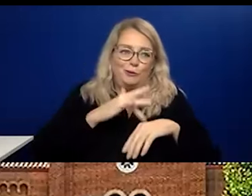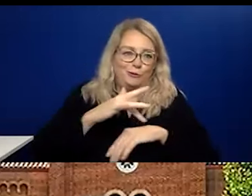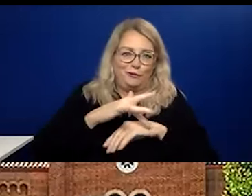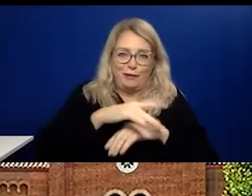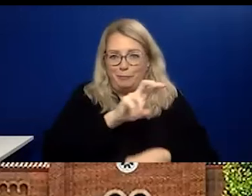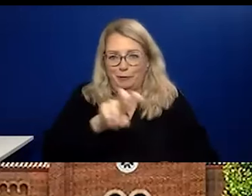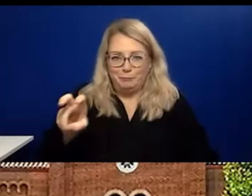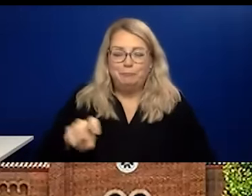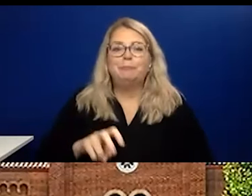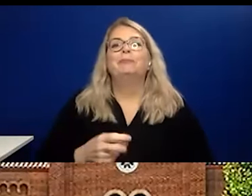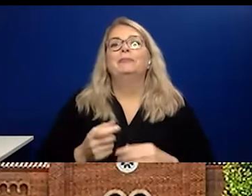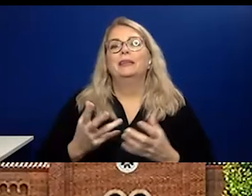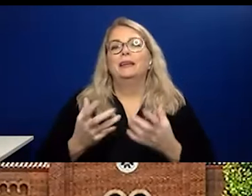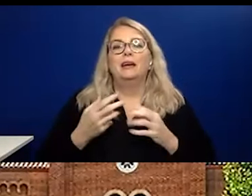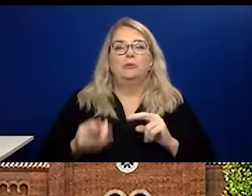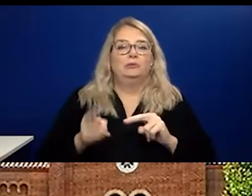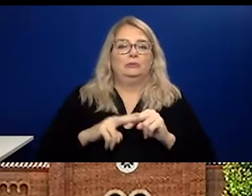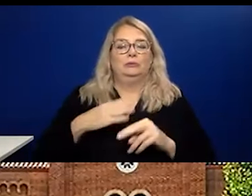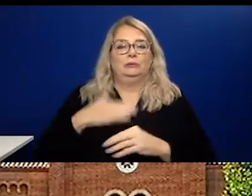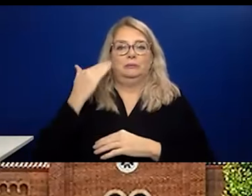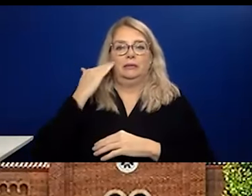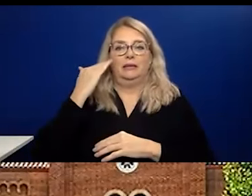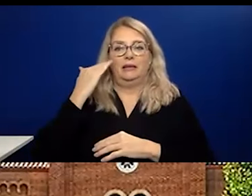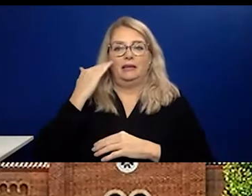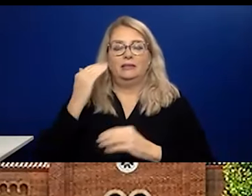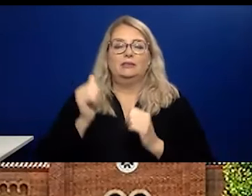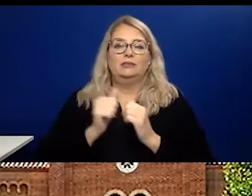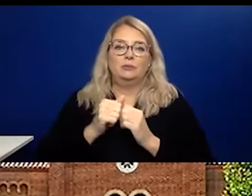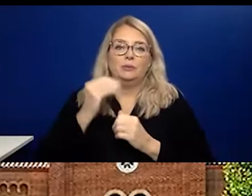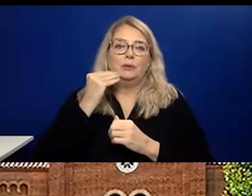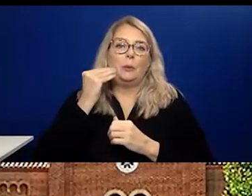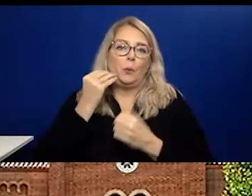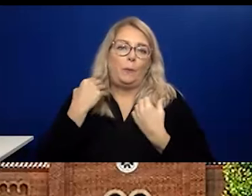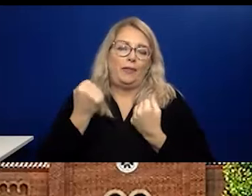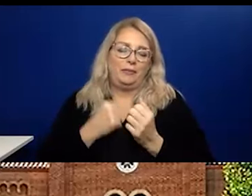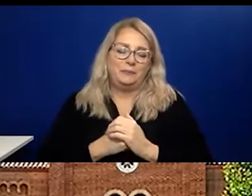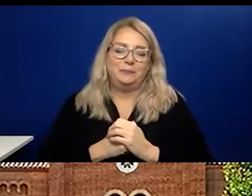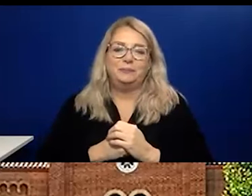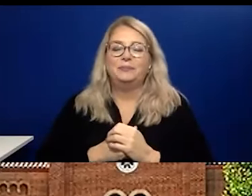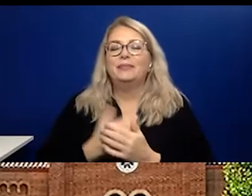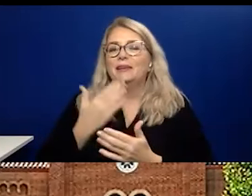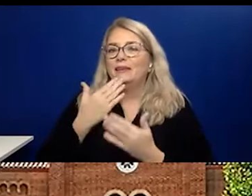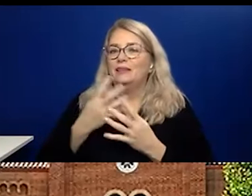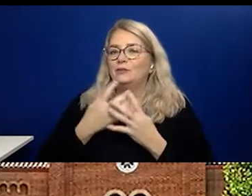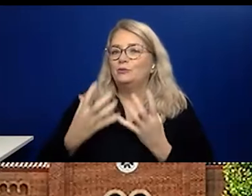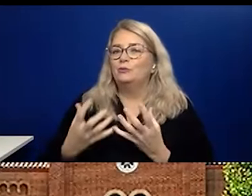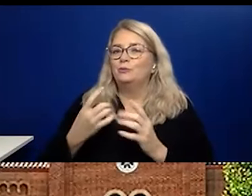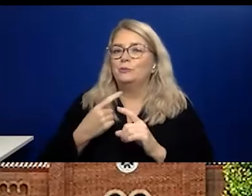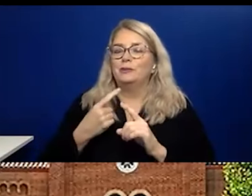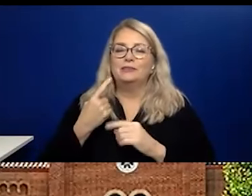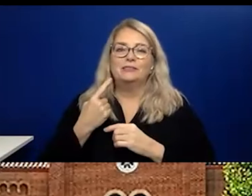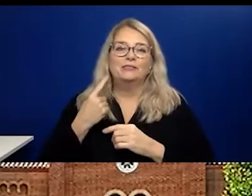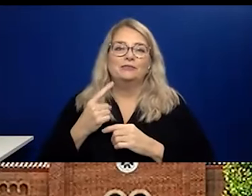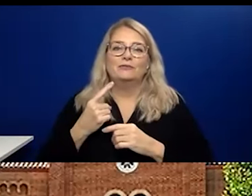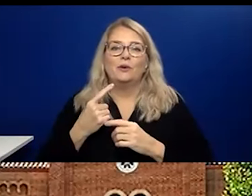I want to enlarge my knowledge too with the whole home health issue. Rebecca, thank you so much for. You said off the